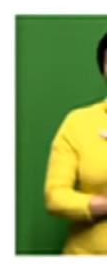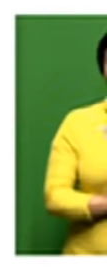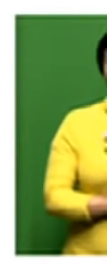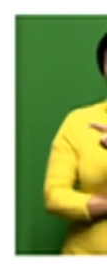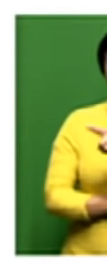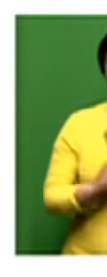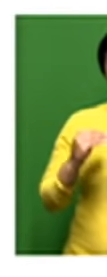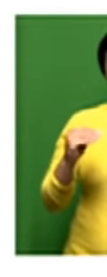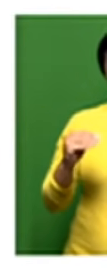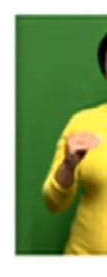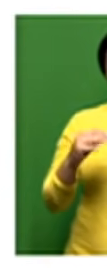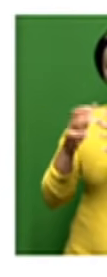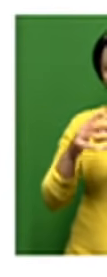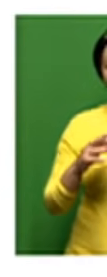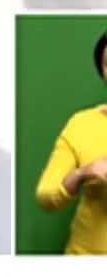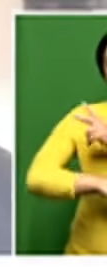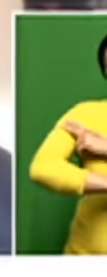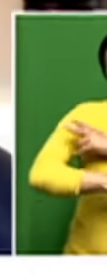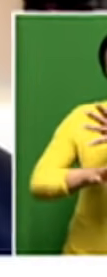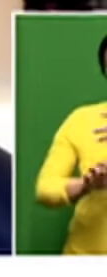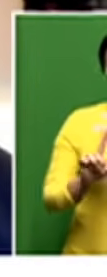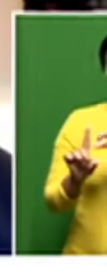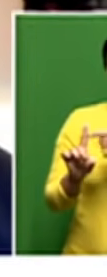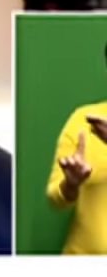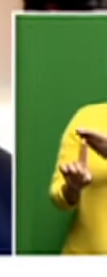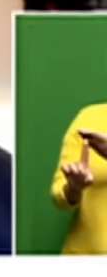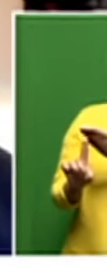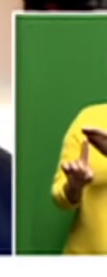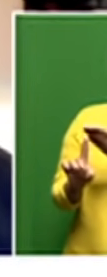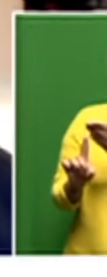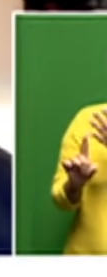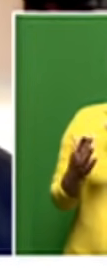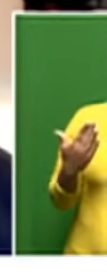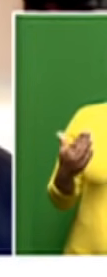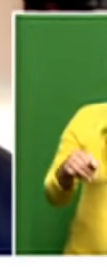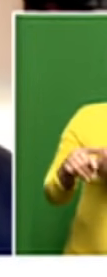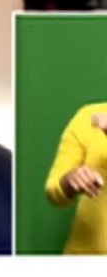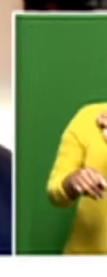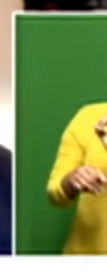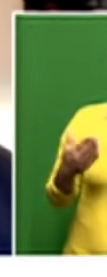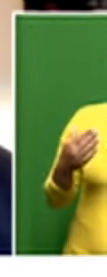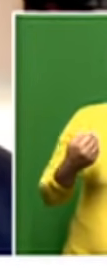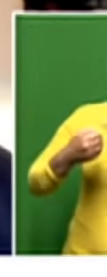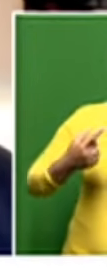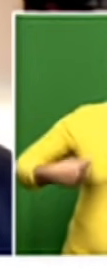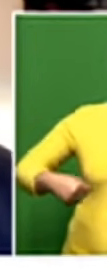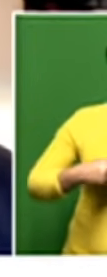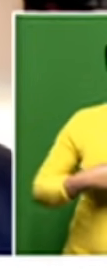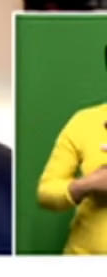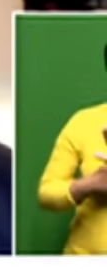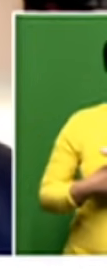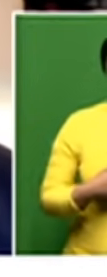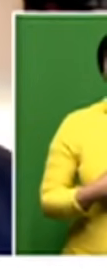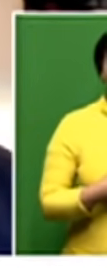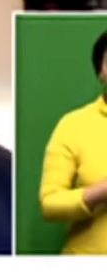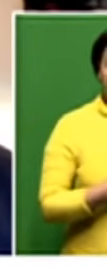Affairs Officer at Tiger Brands, and she joins us now to talk about this. Mary Jane, thank you for your time. Thanks for being with us. Good